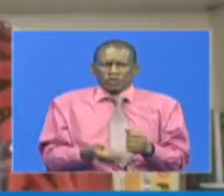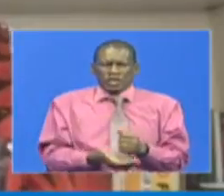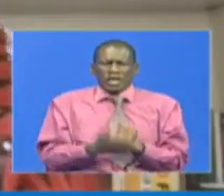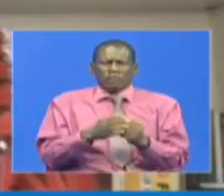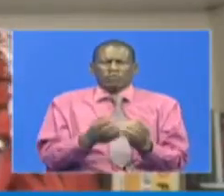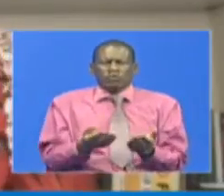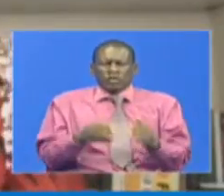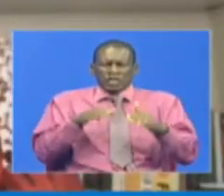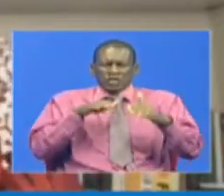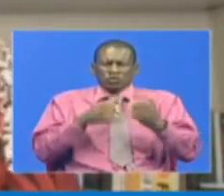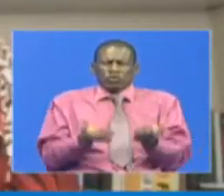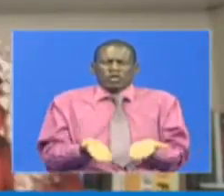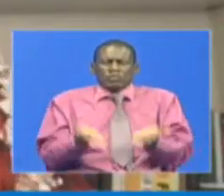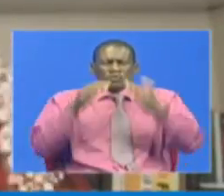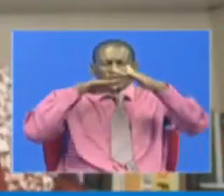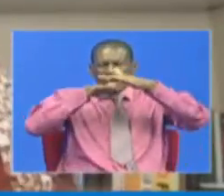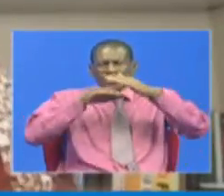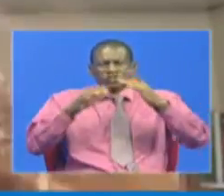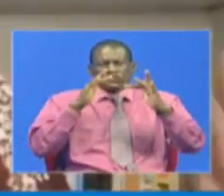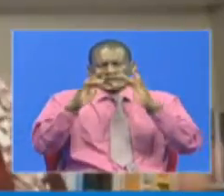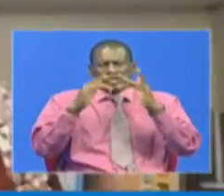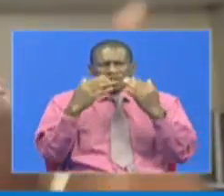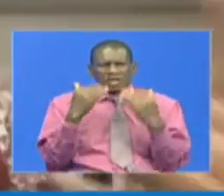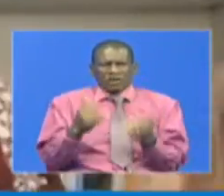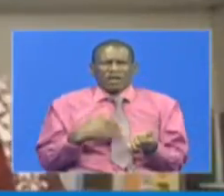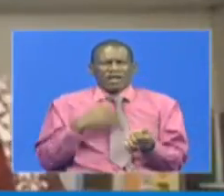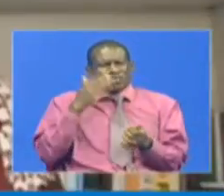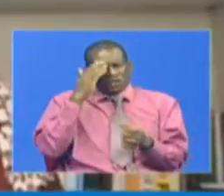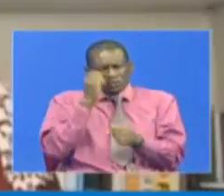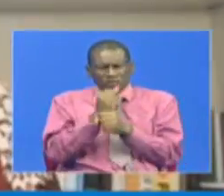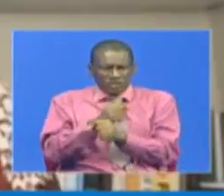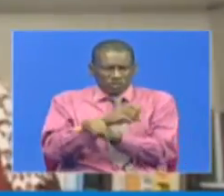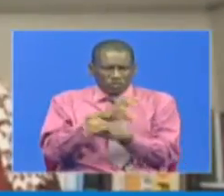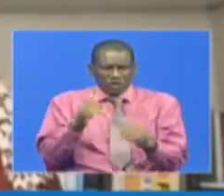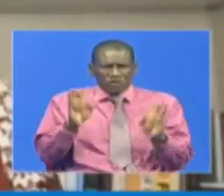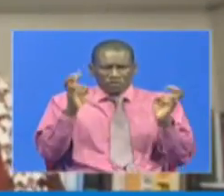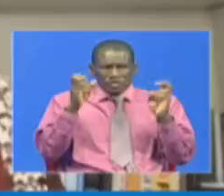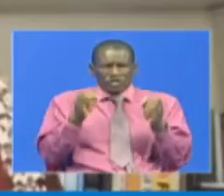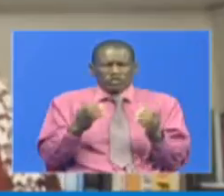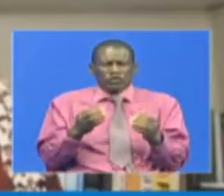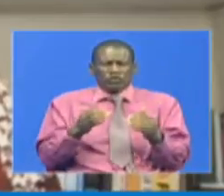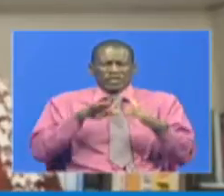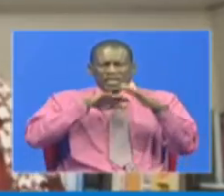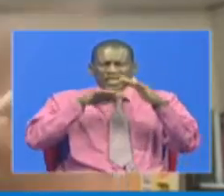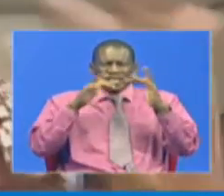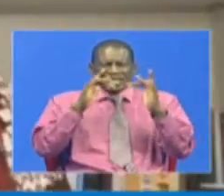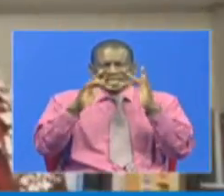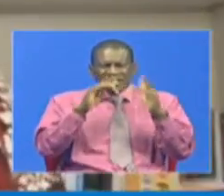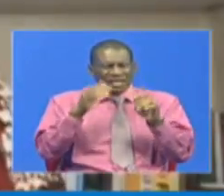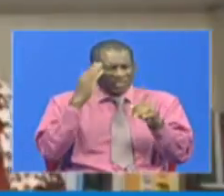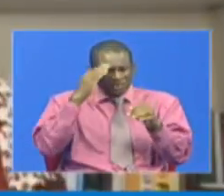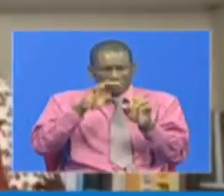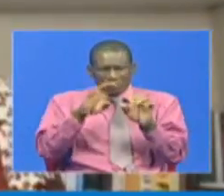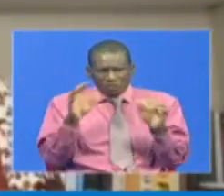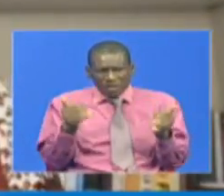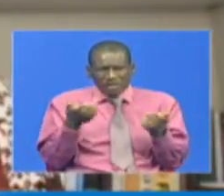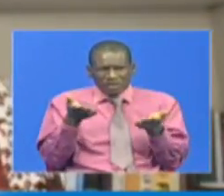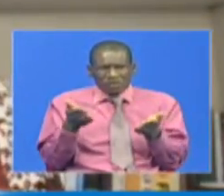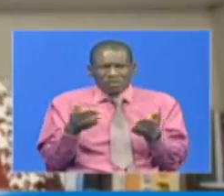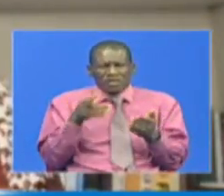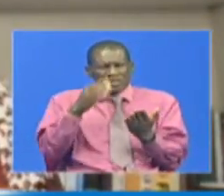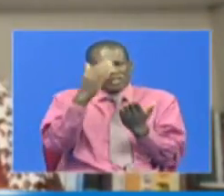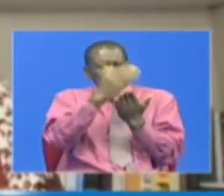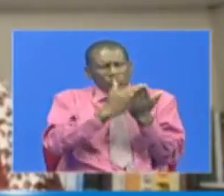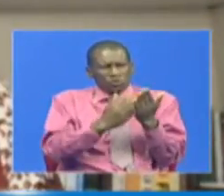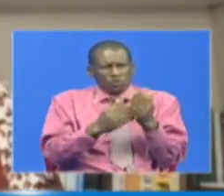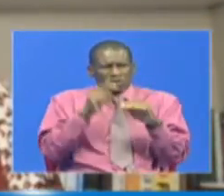access in the country. So I think we're now dealing with issues of coverage. But that has also been, you know, a program